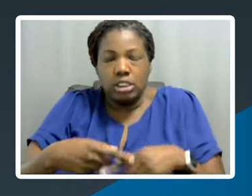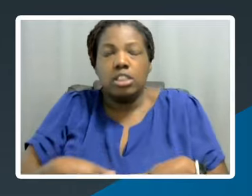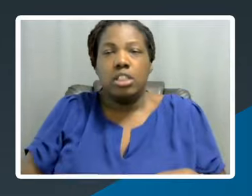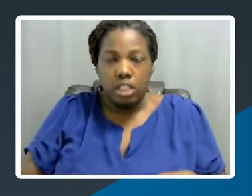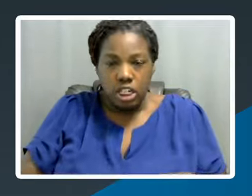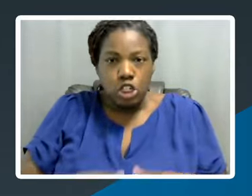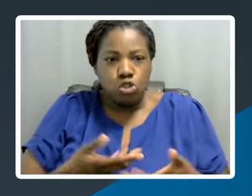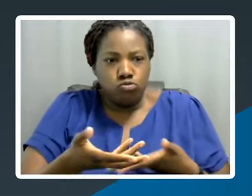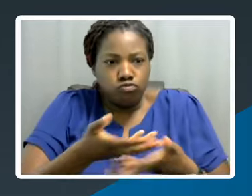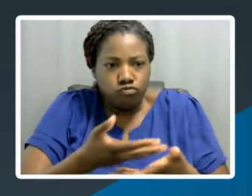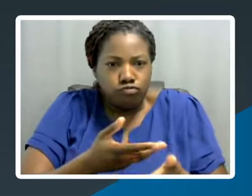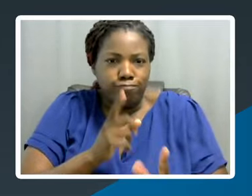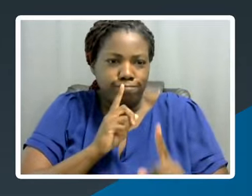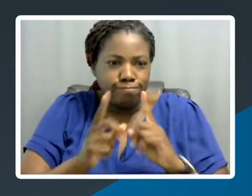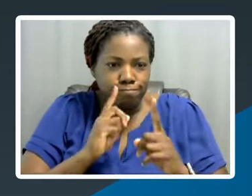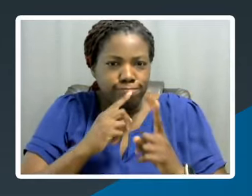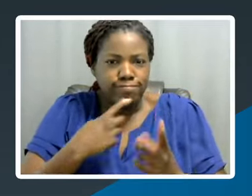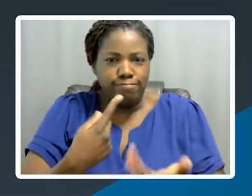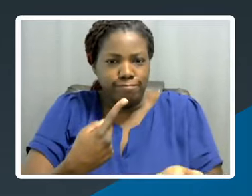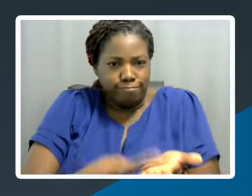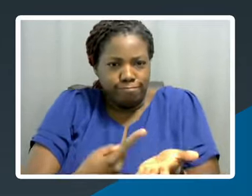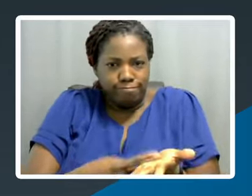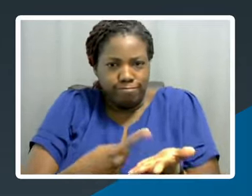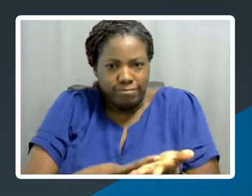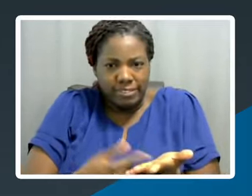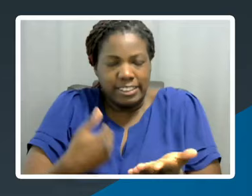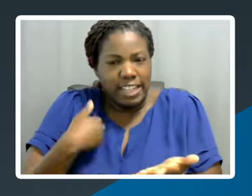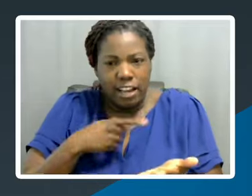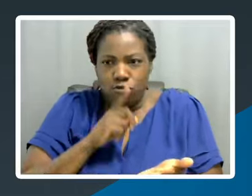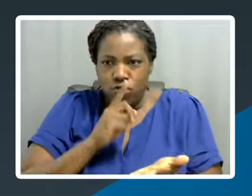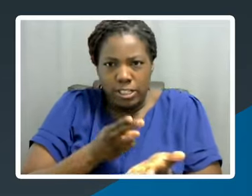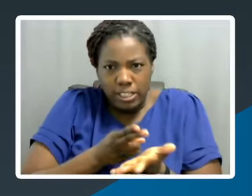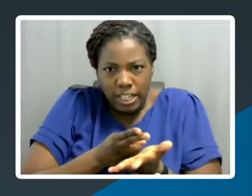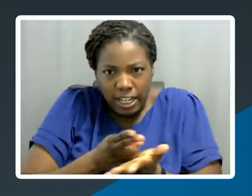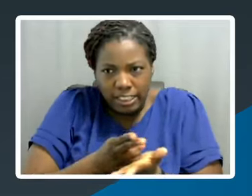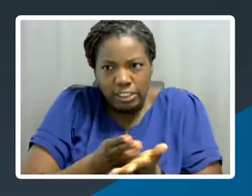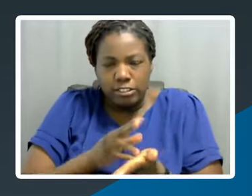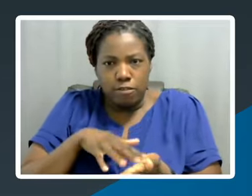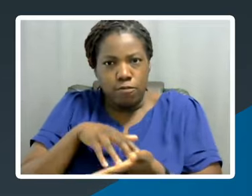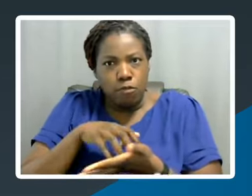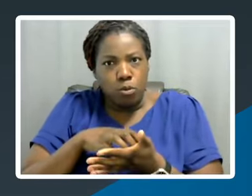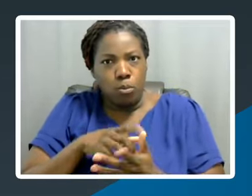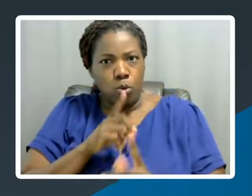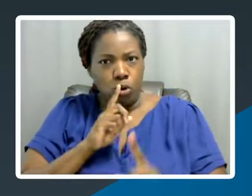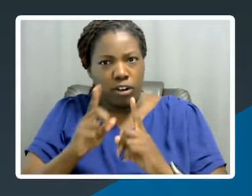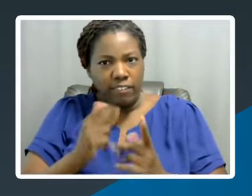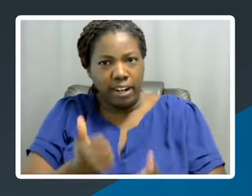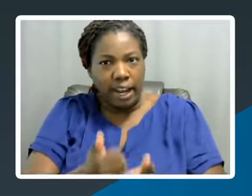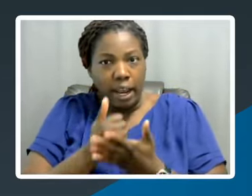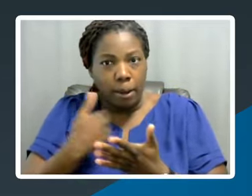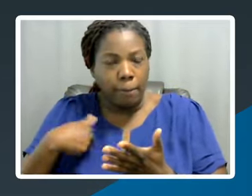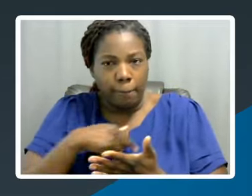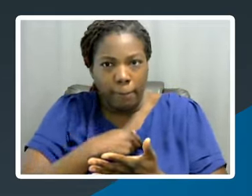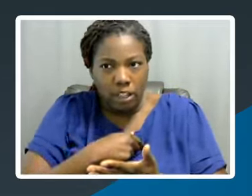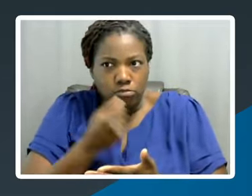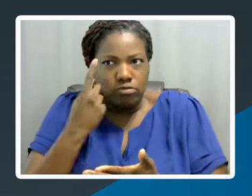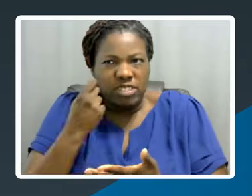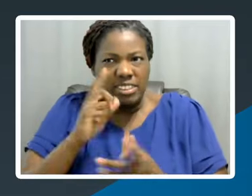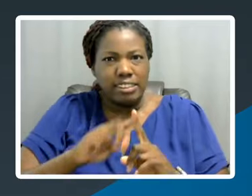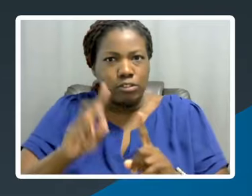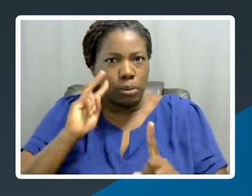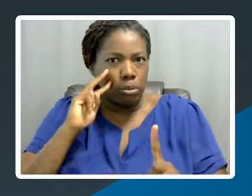and discussion, to have frank, open, honest conversations that can help us see different perspectives, engage